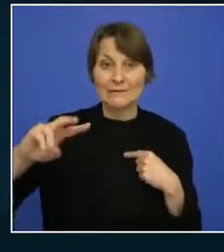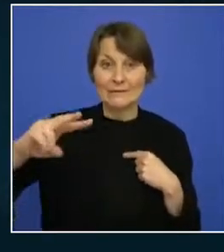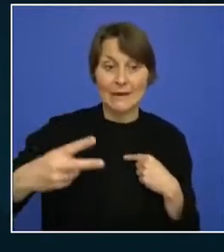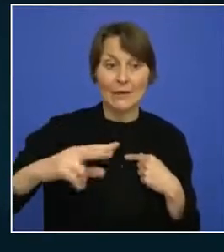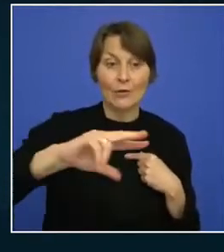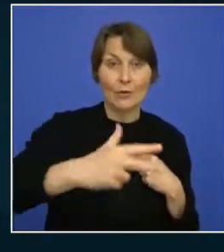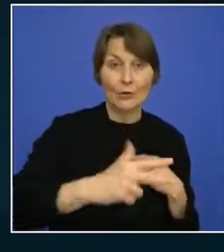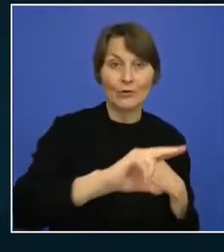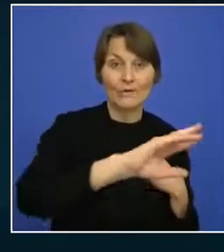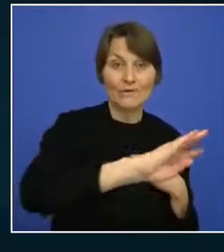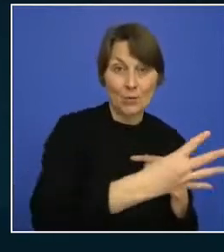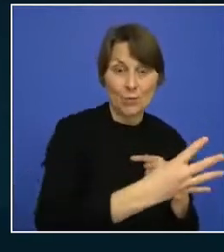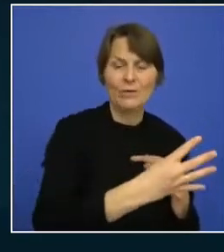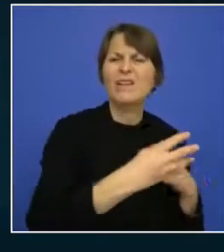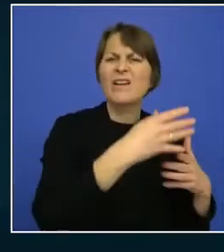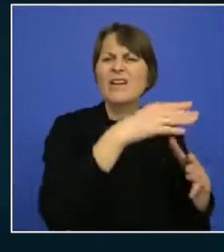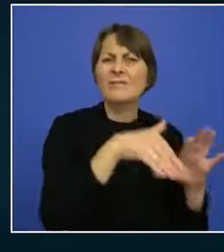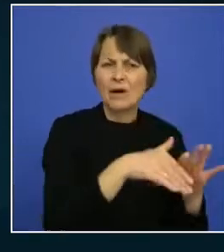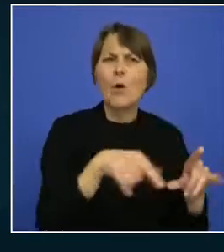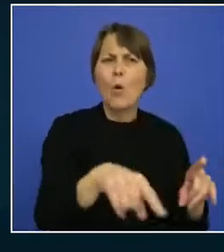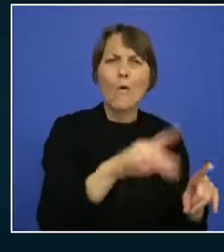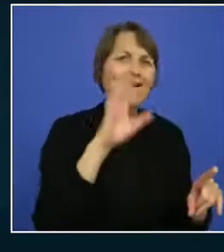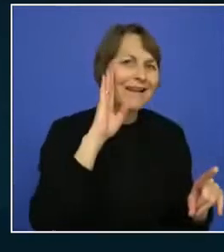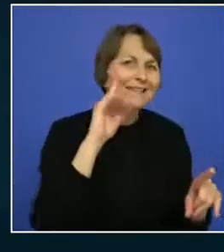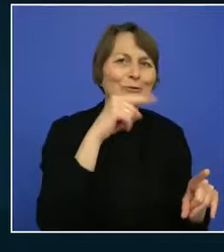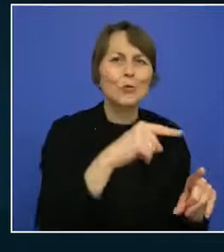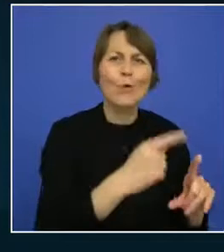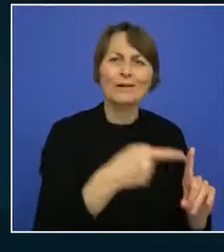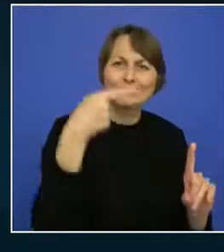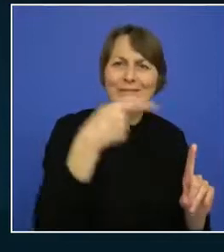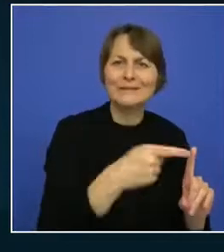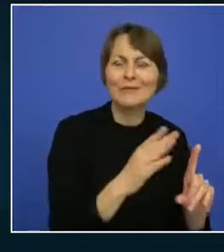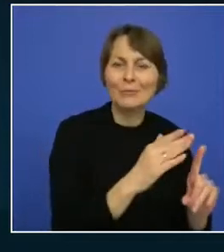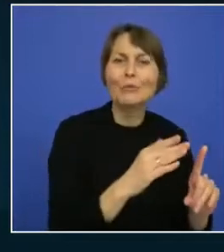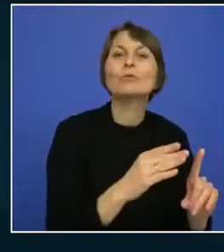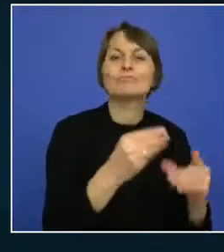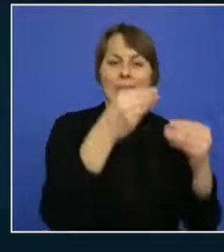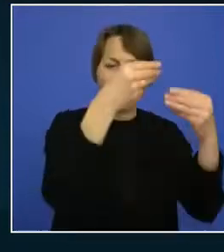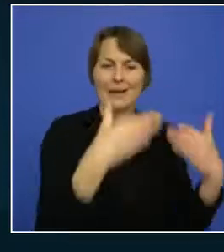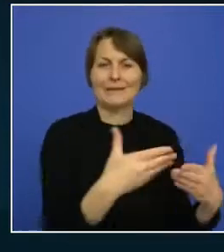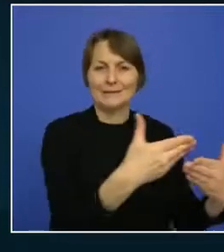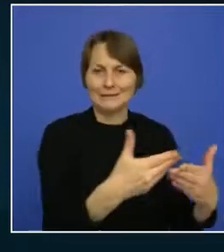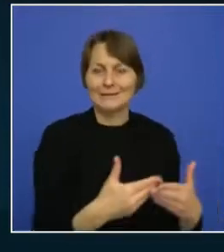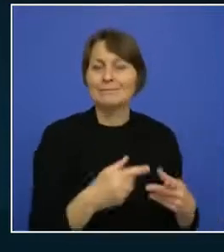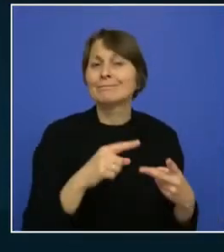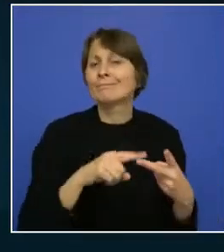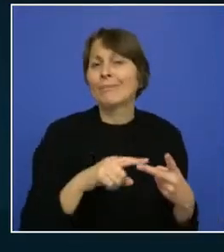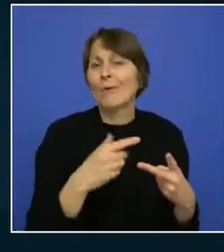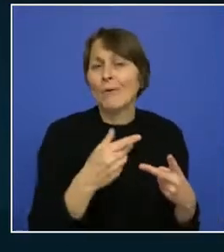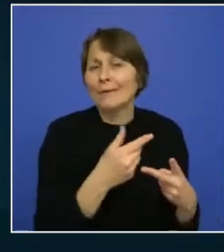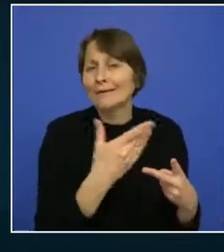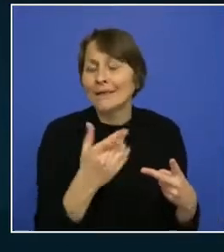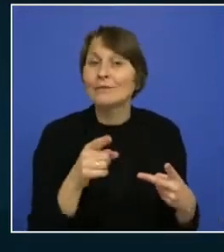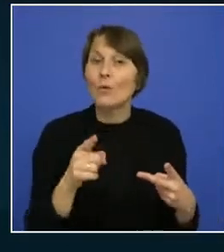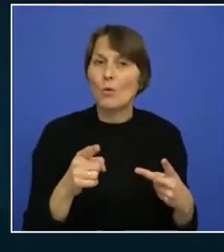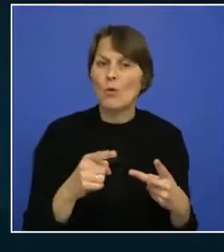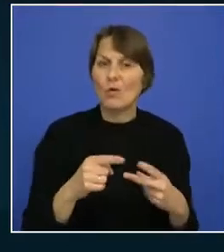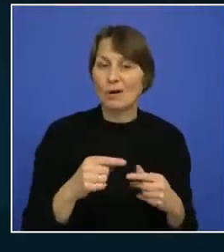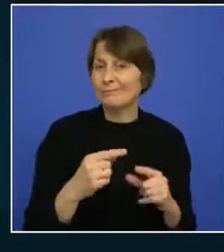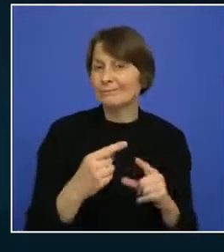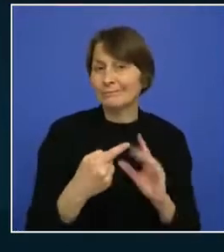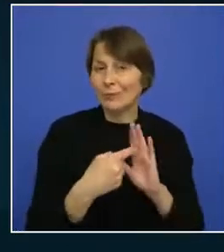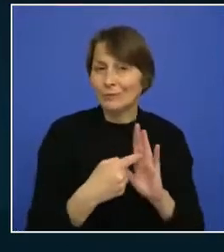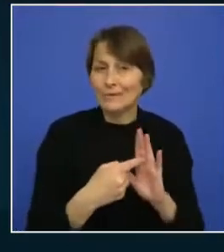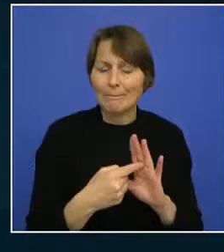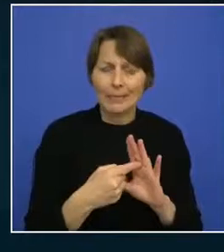get a list. And recommendation engines are based on graphs, for shopping, hey, you bought this 16 years ago